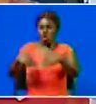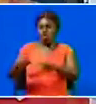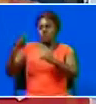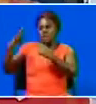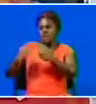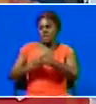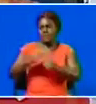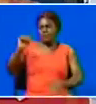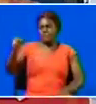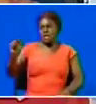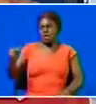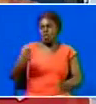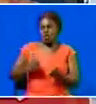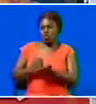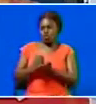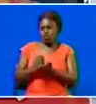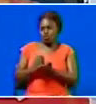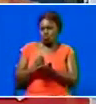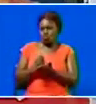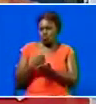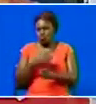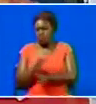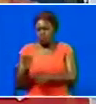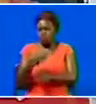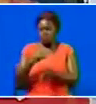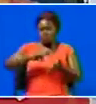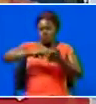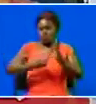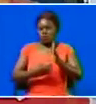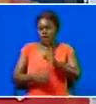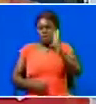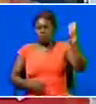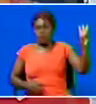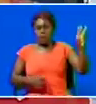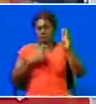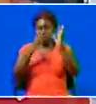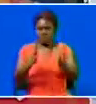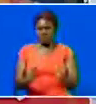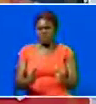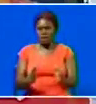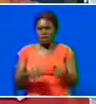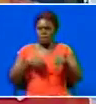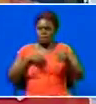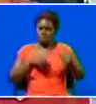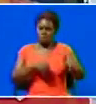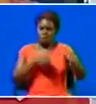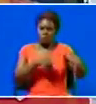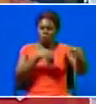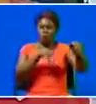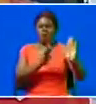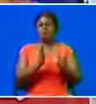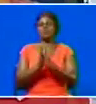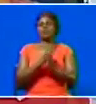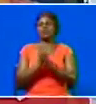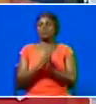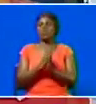8 million shillings through questionable contract. Our Western Region-based reporter Willie Lisige is keeping tabs on this